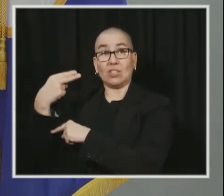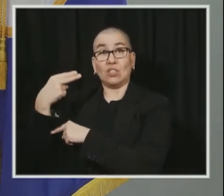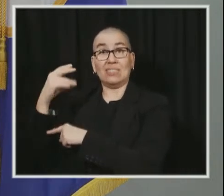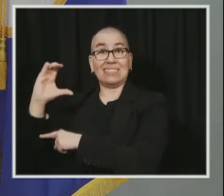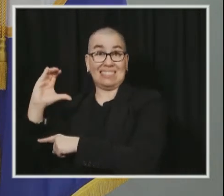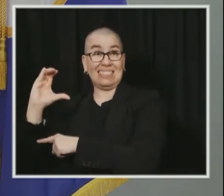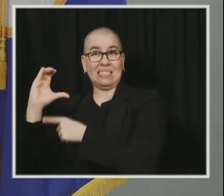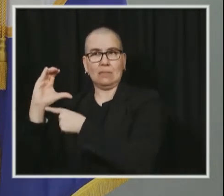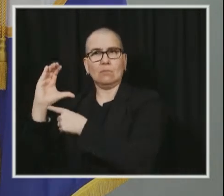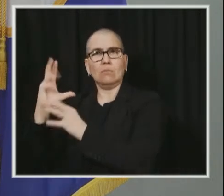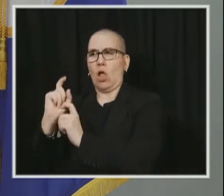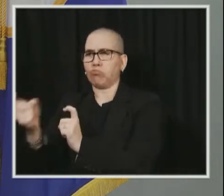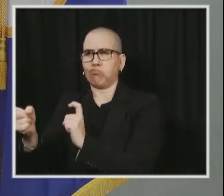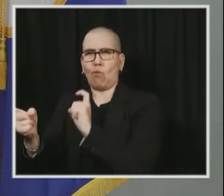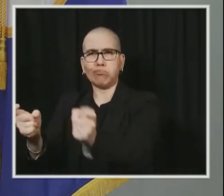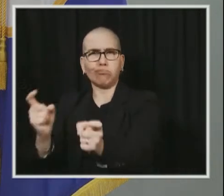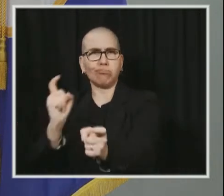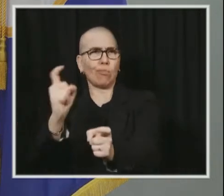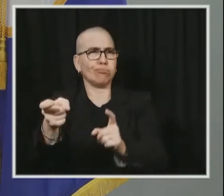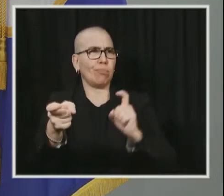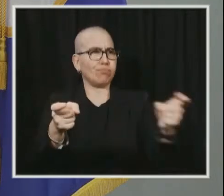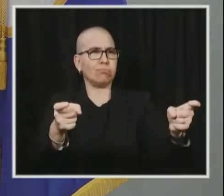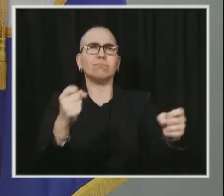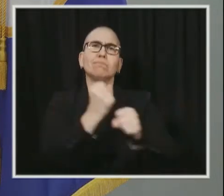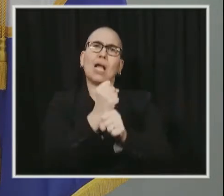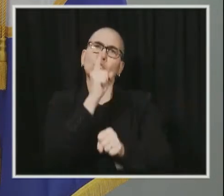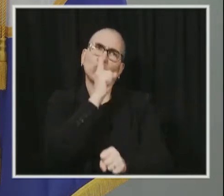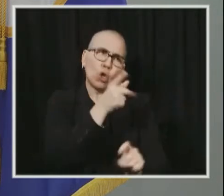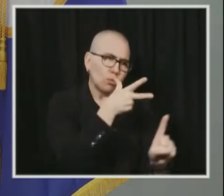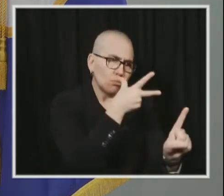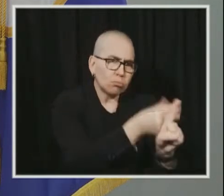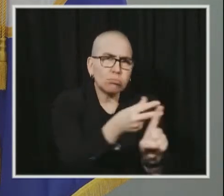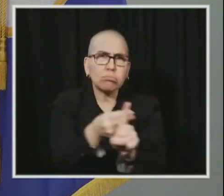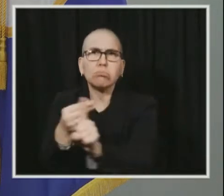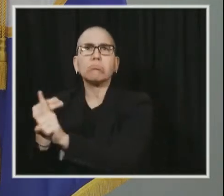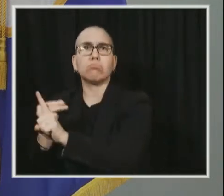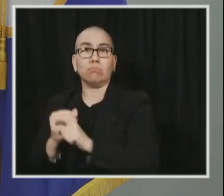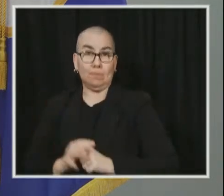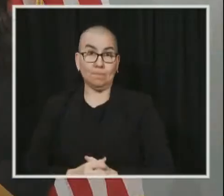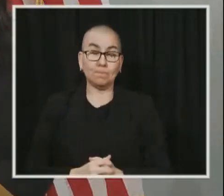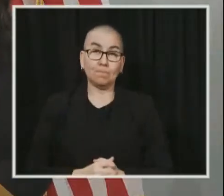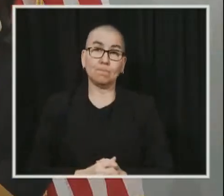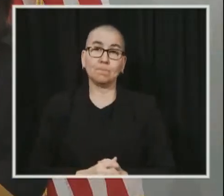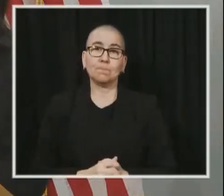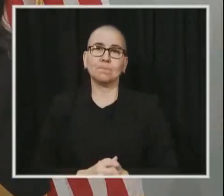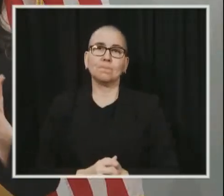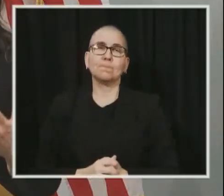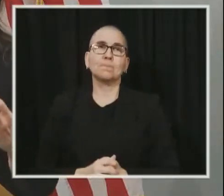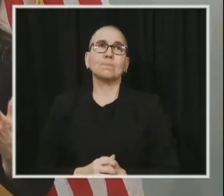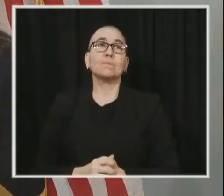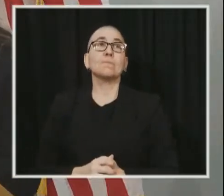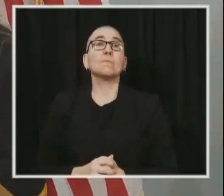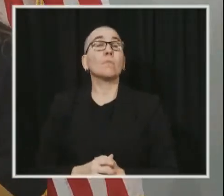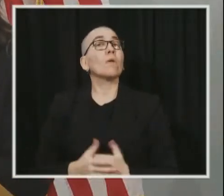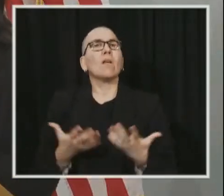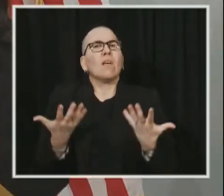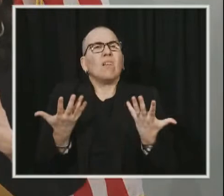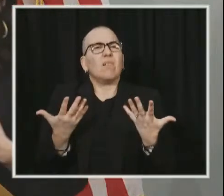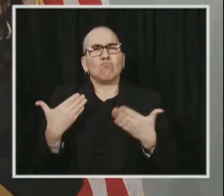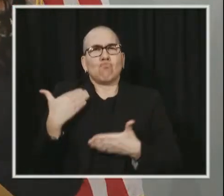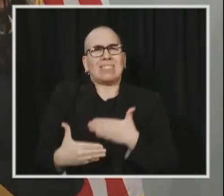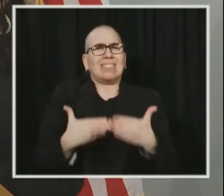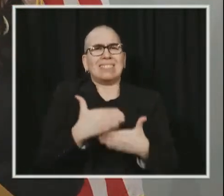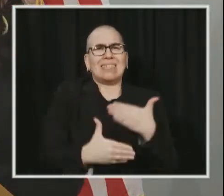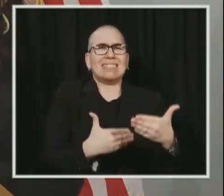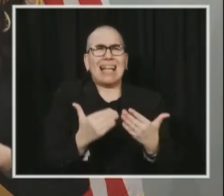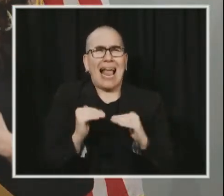requested to vaccinate their senior populations. So how are we going to reach Minnesotans? You've